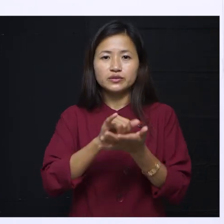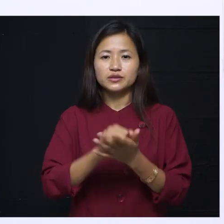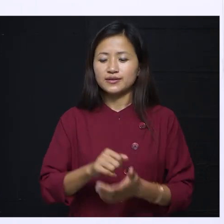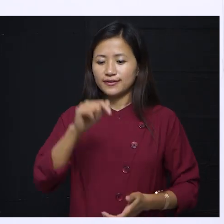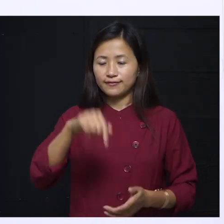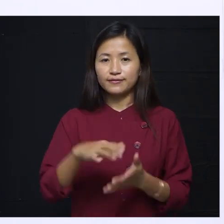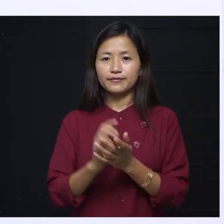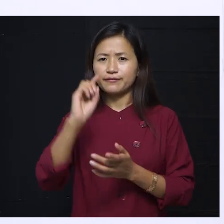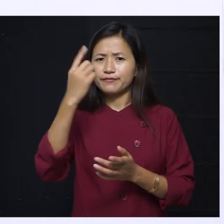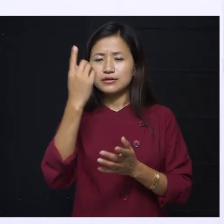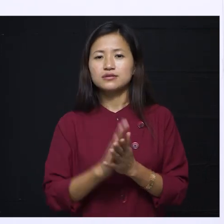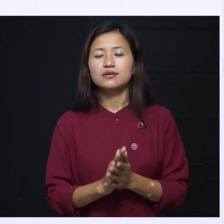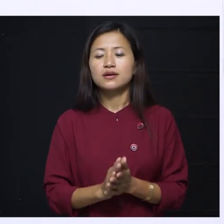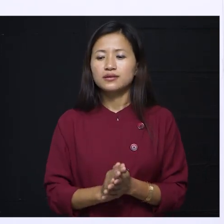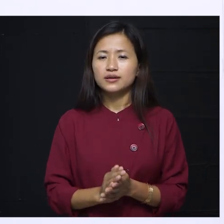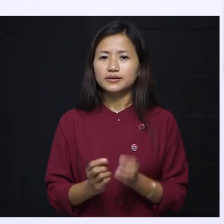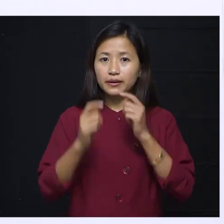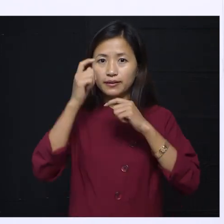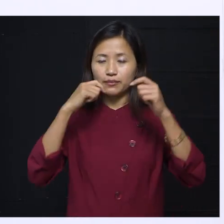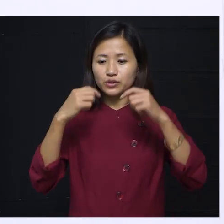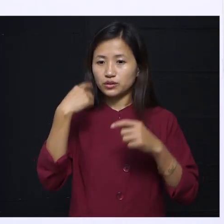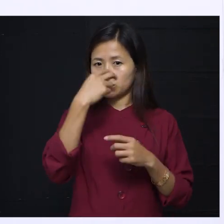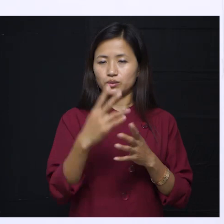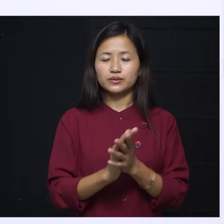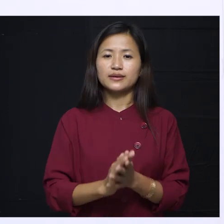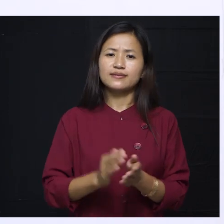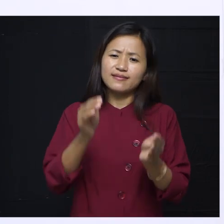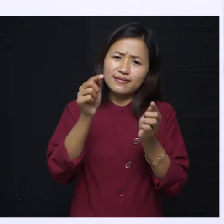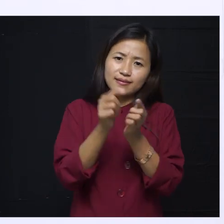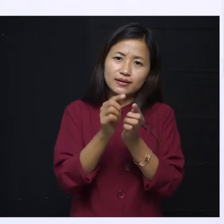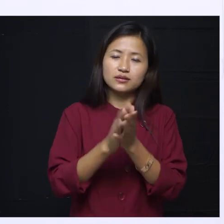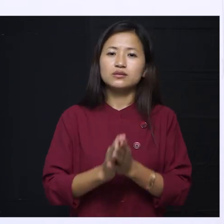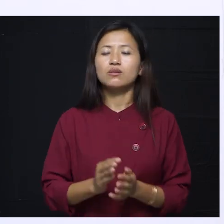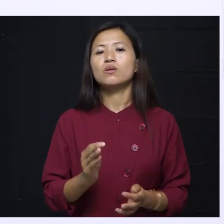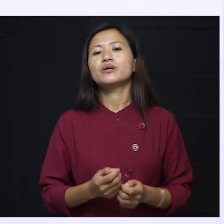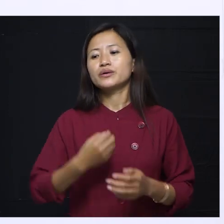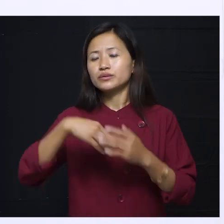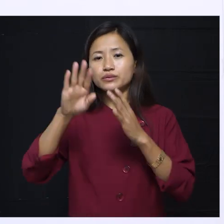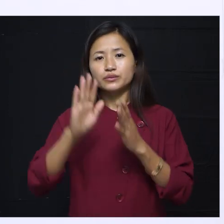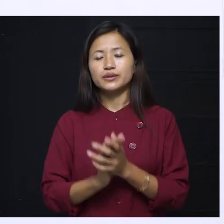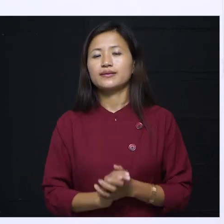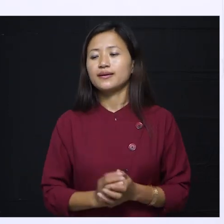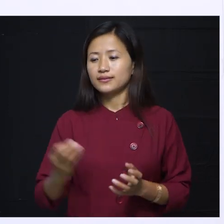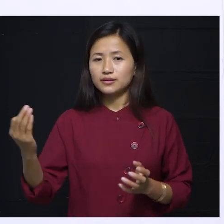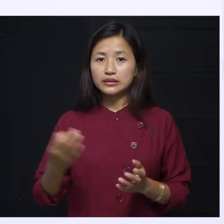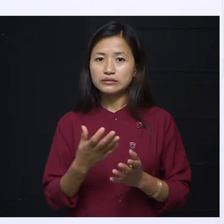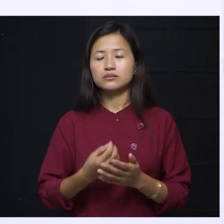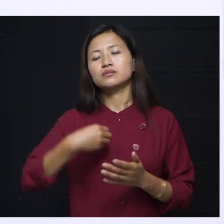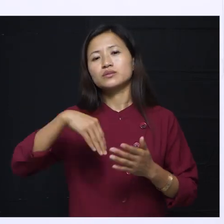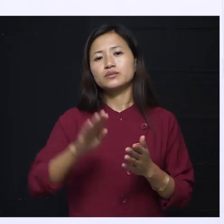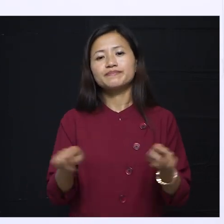this is the first impression, tiniest, then you can go with that. If you feel that it is new, you can go with that. So that is how it